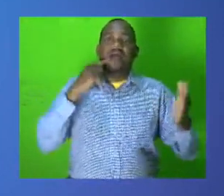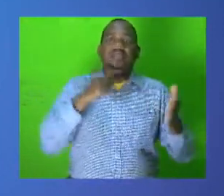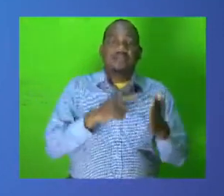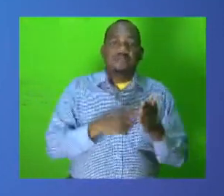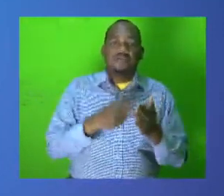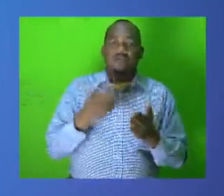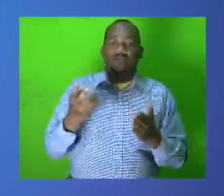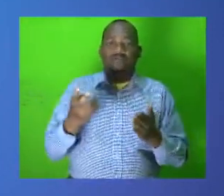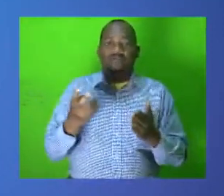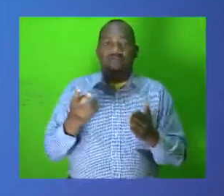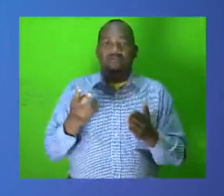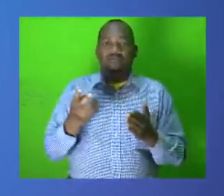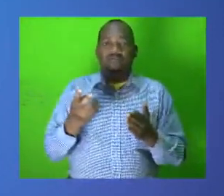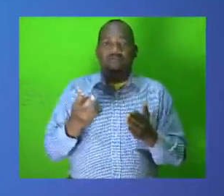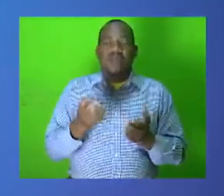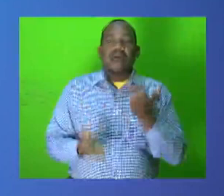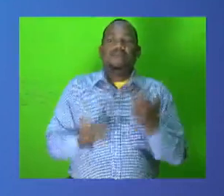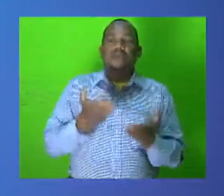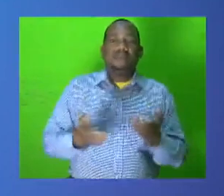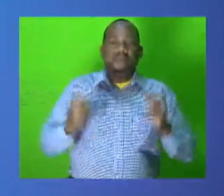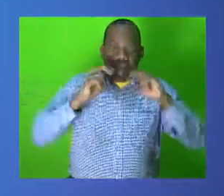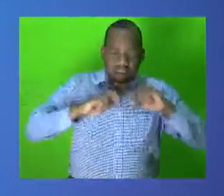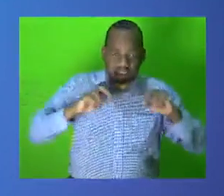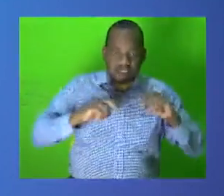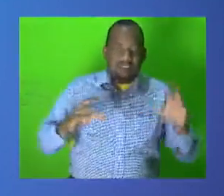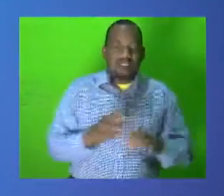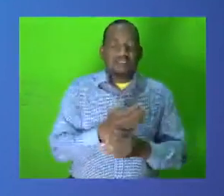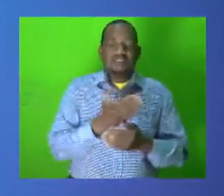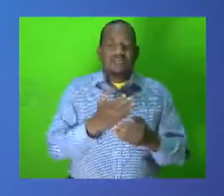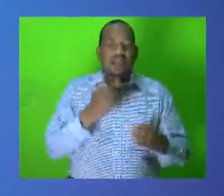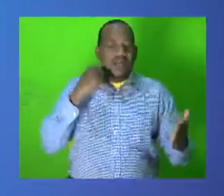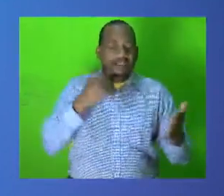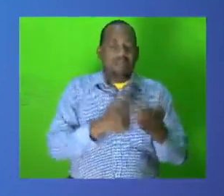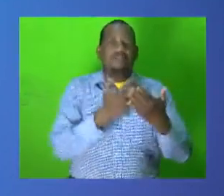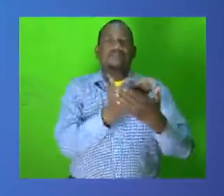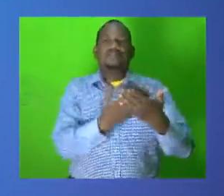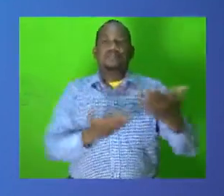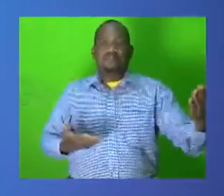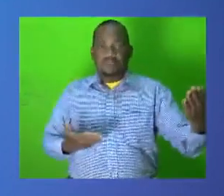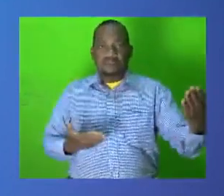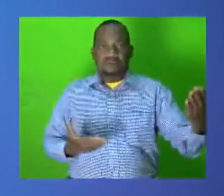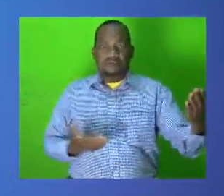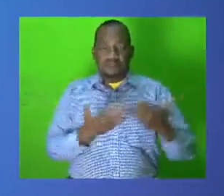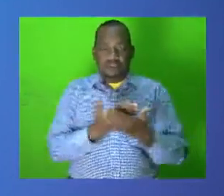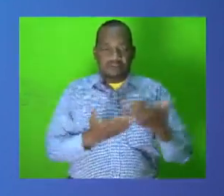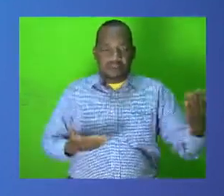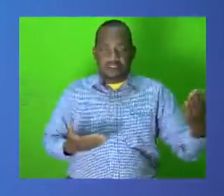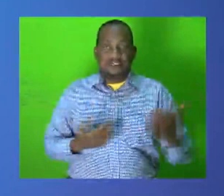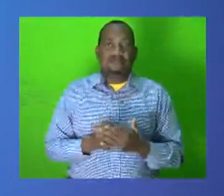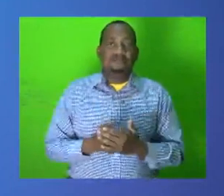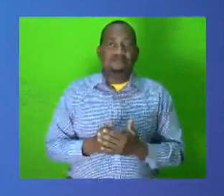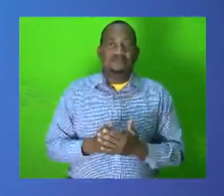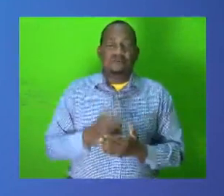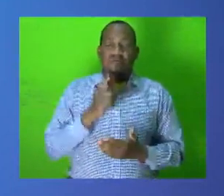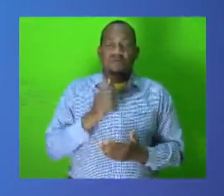Example of evaluative research, take example national examination, such as Form 4, national